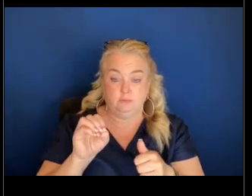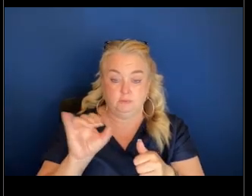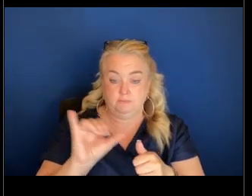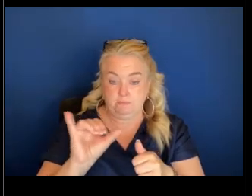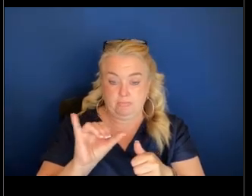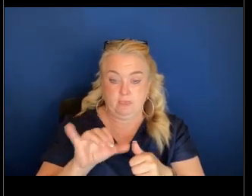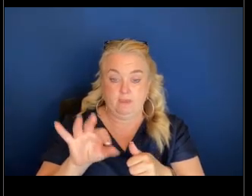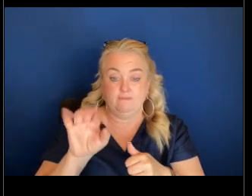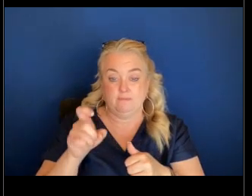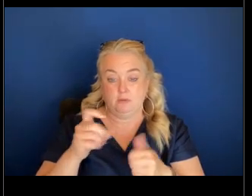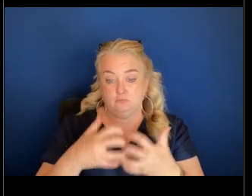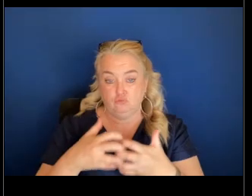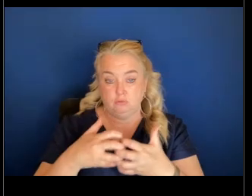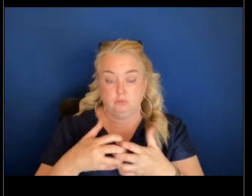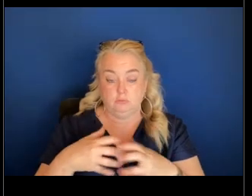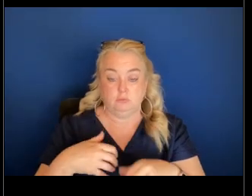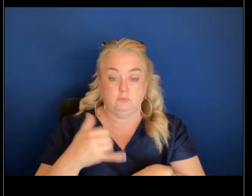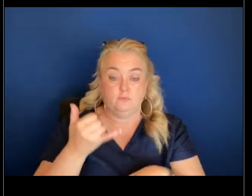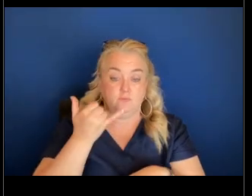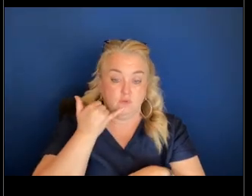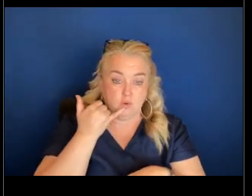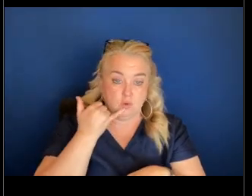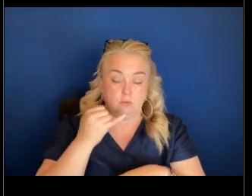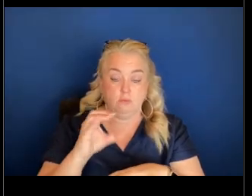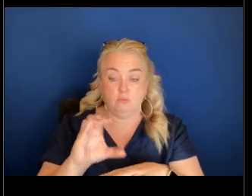such as a fax machine, phone,